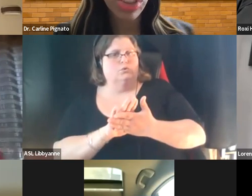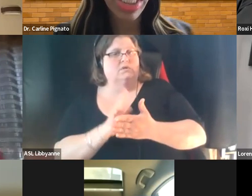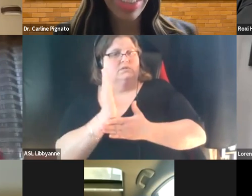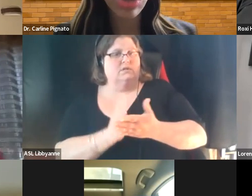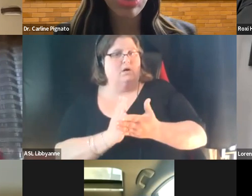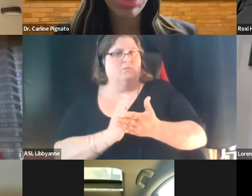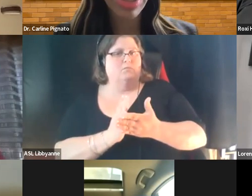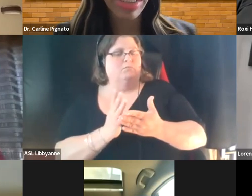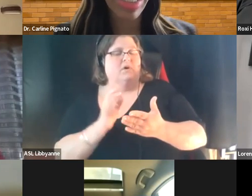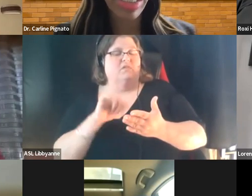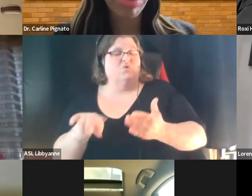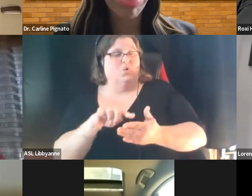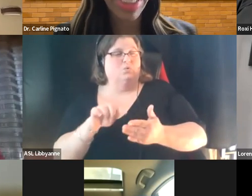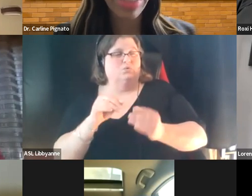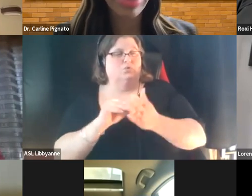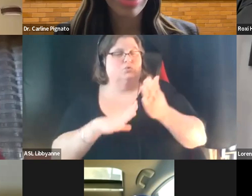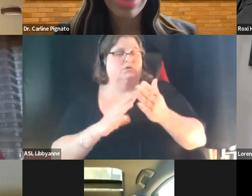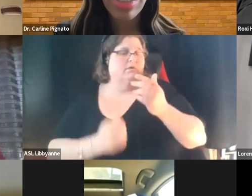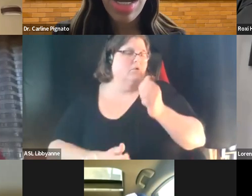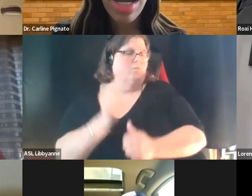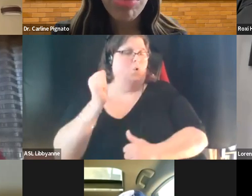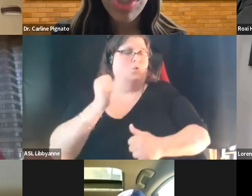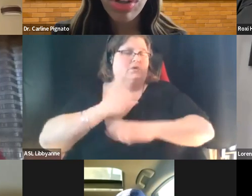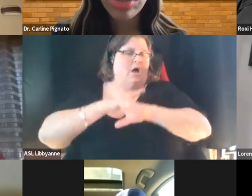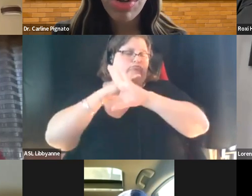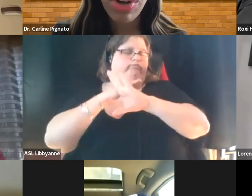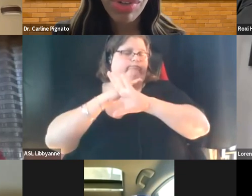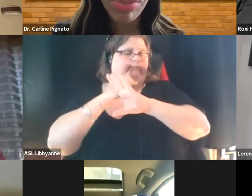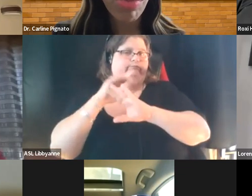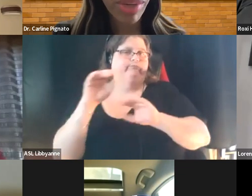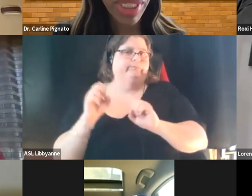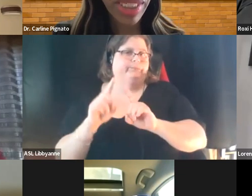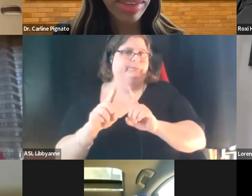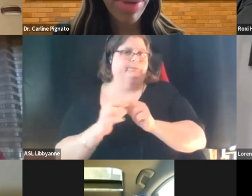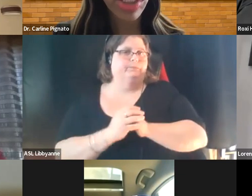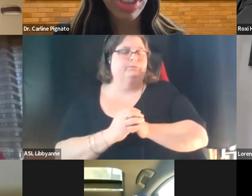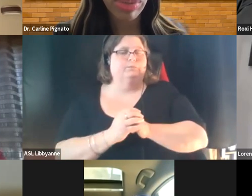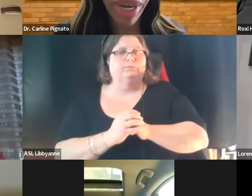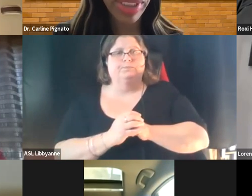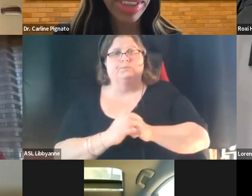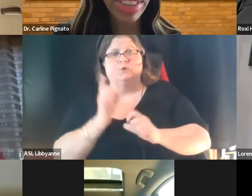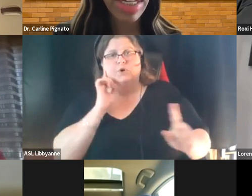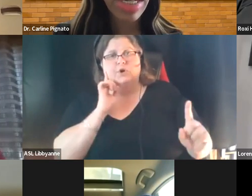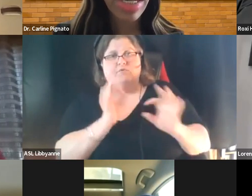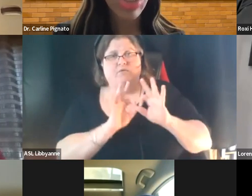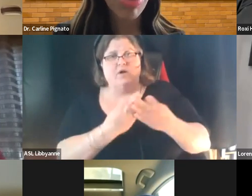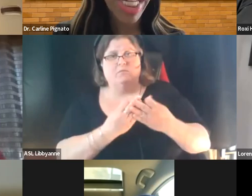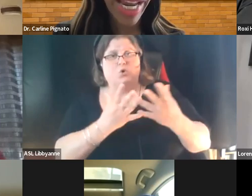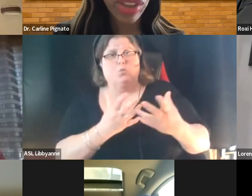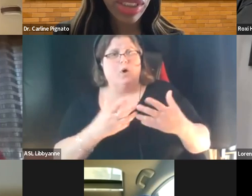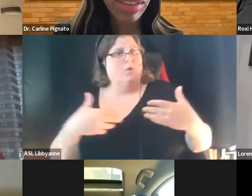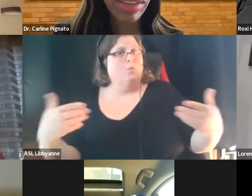most marginalized students in BPS. We also heard from families about transparency